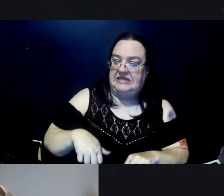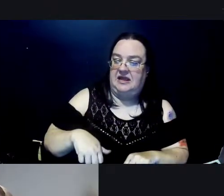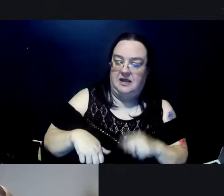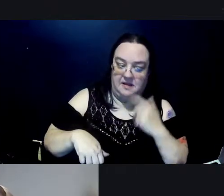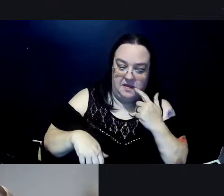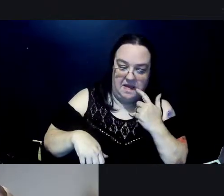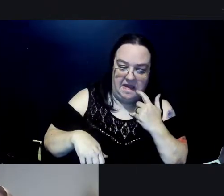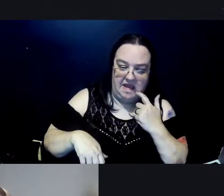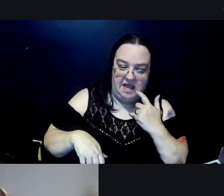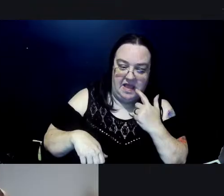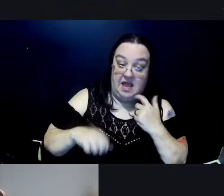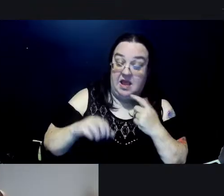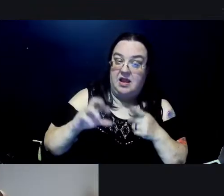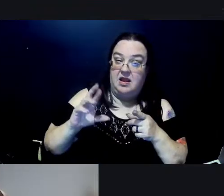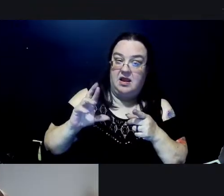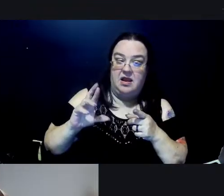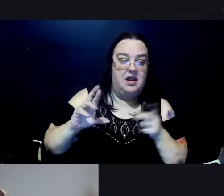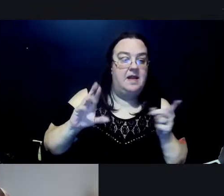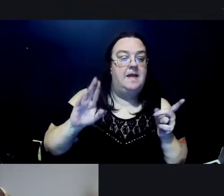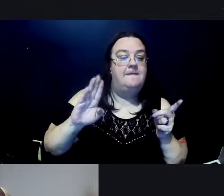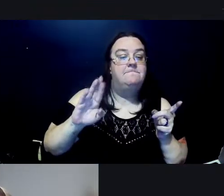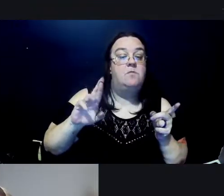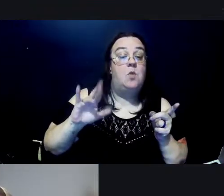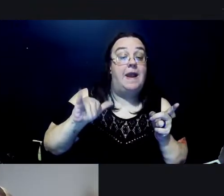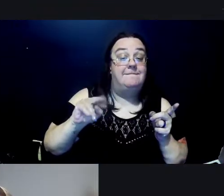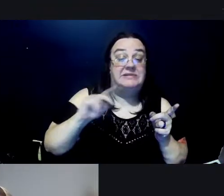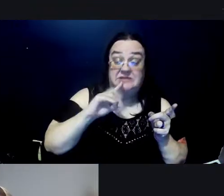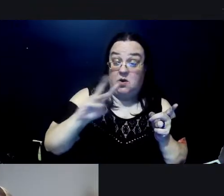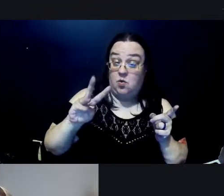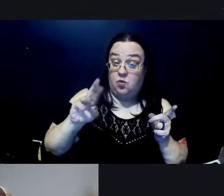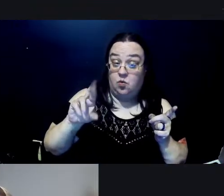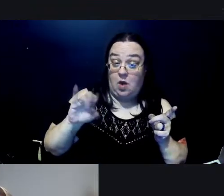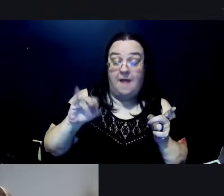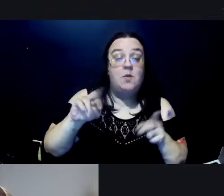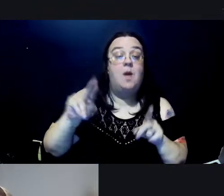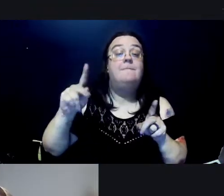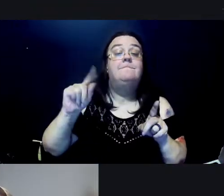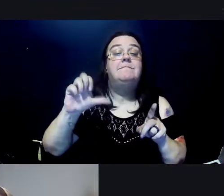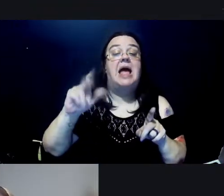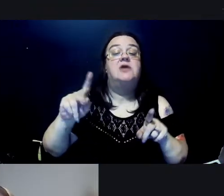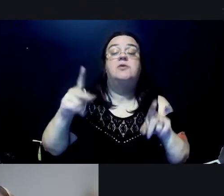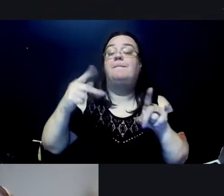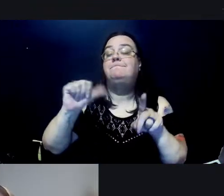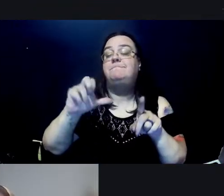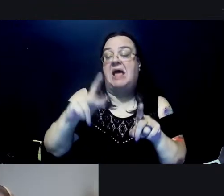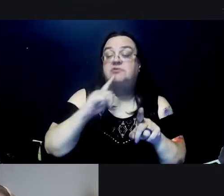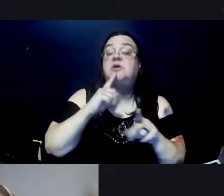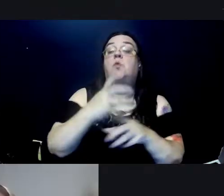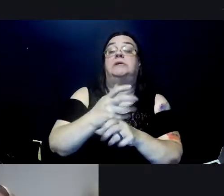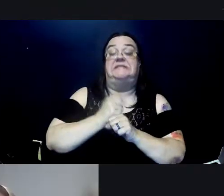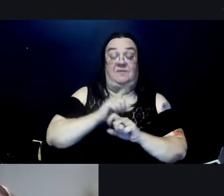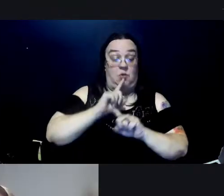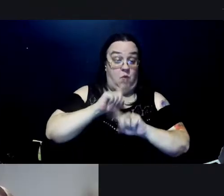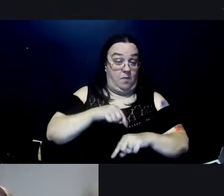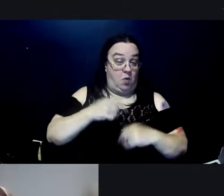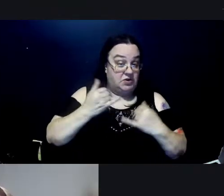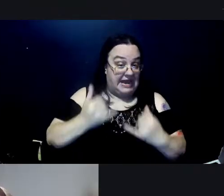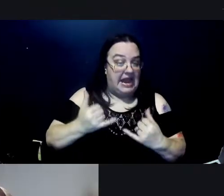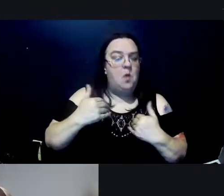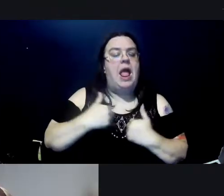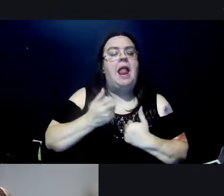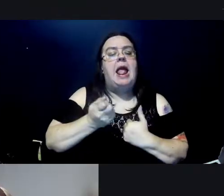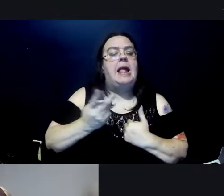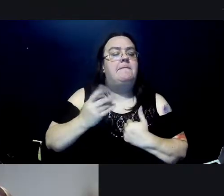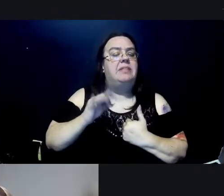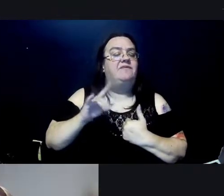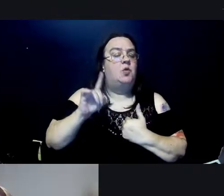Robin or Patrick? Yeah, so we received the report today, and we had a couple of questions.